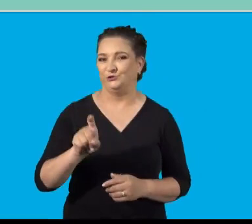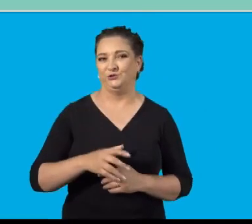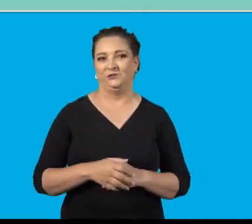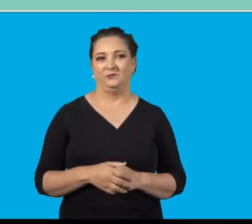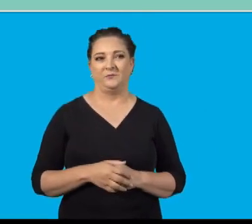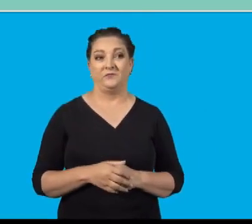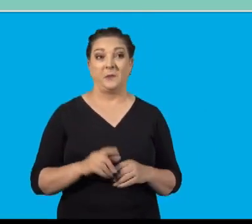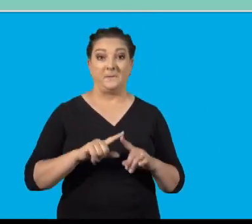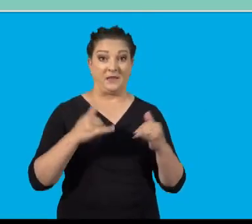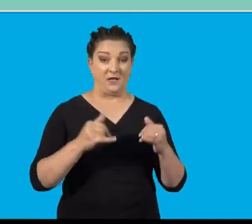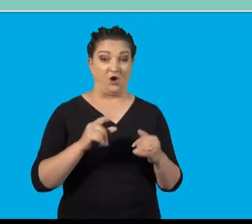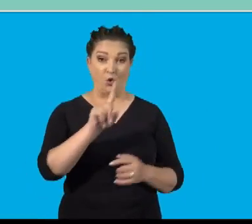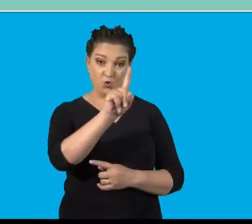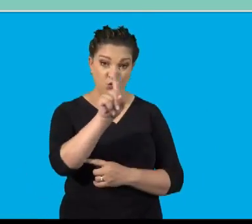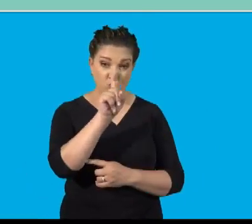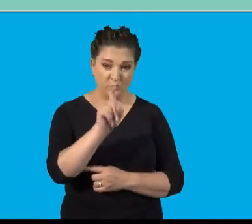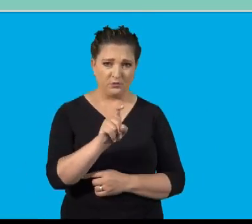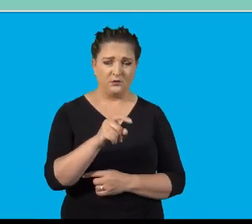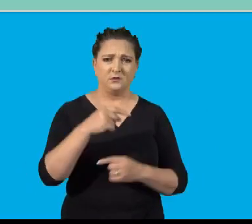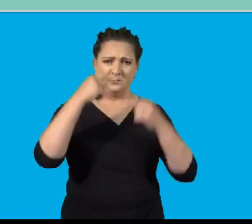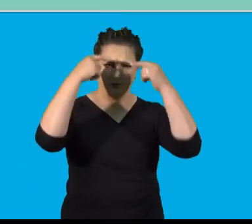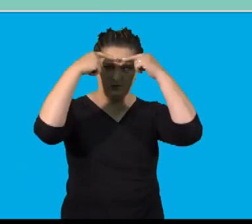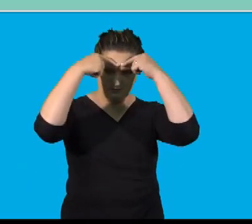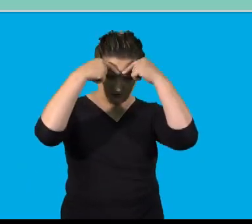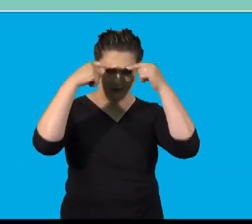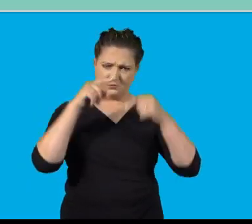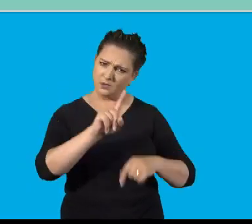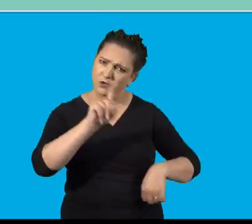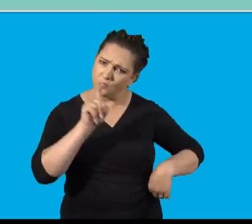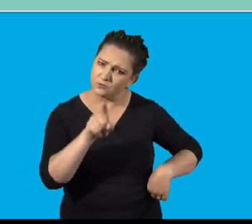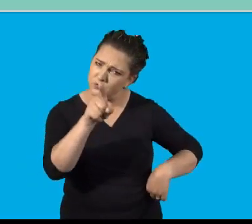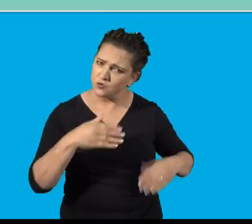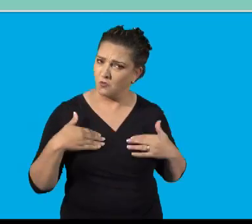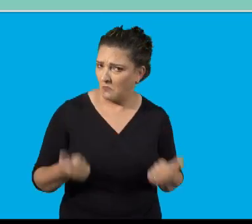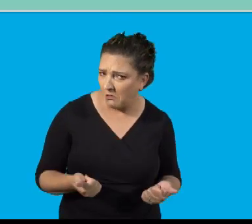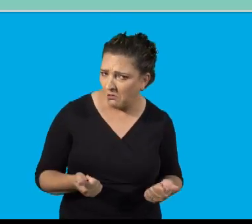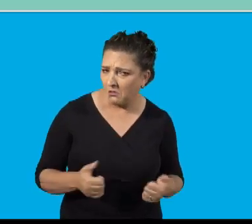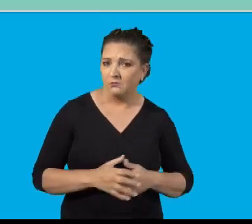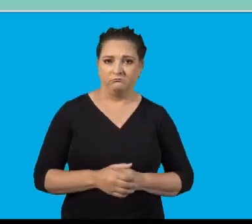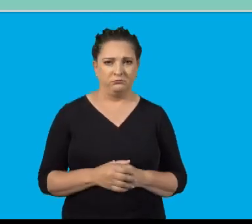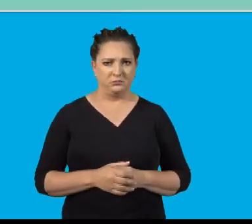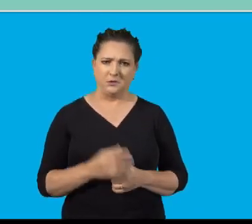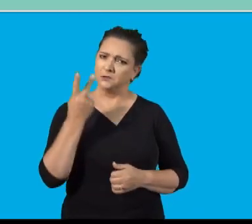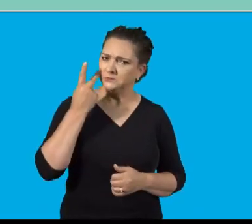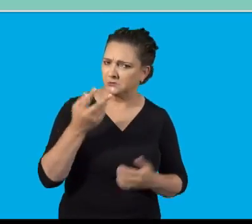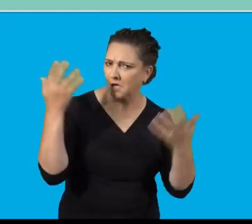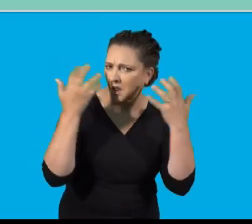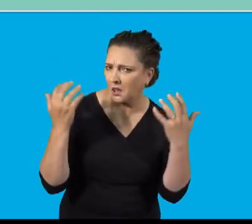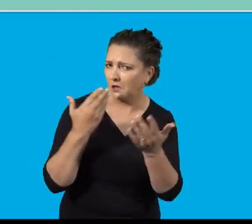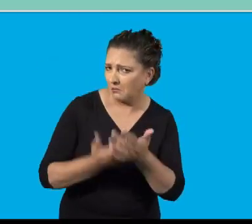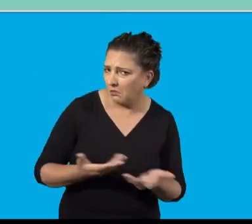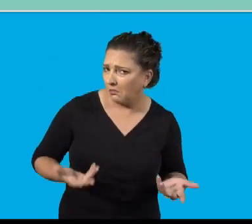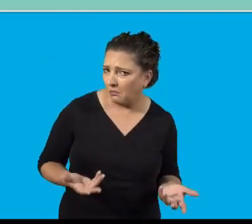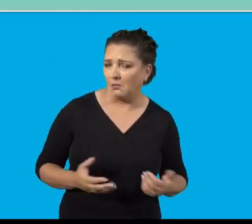stop, then the question sentence will end on a question mark. Are you well? All right. Can you see